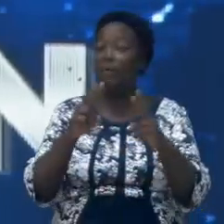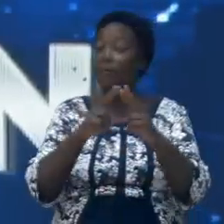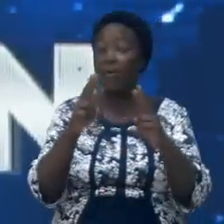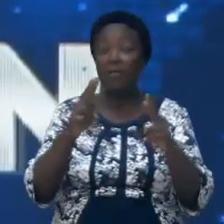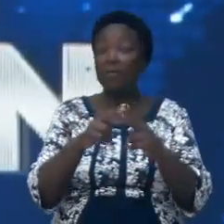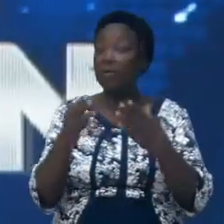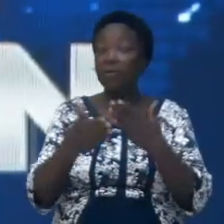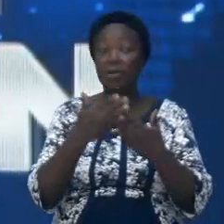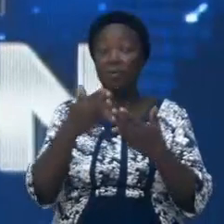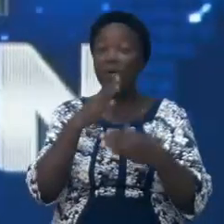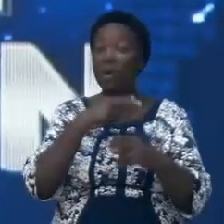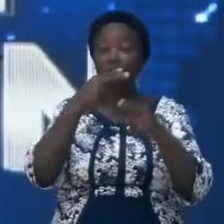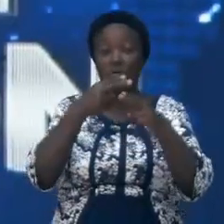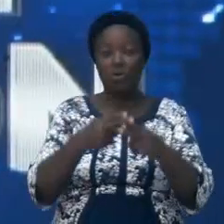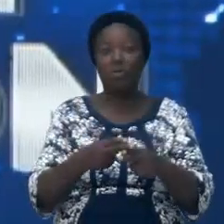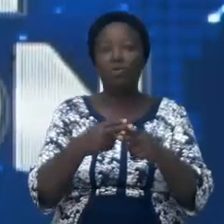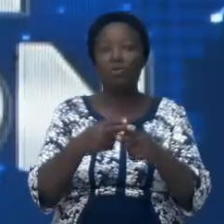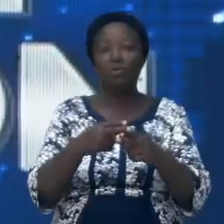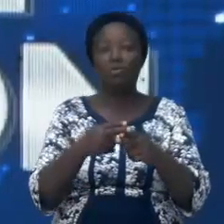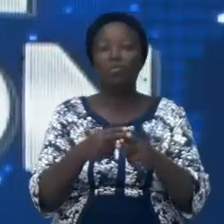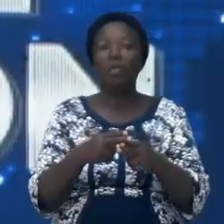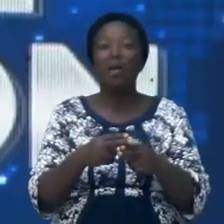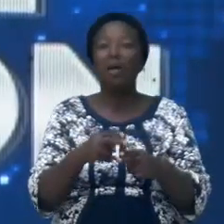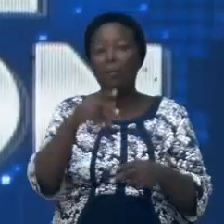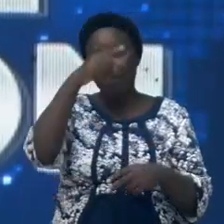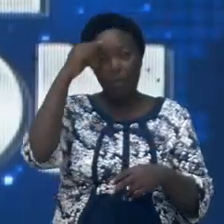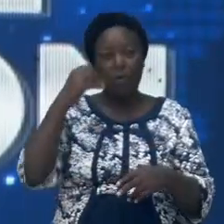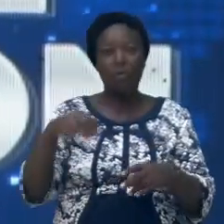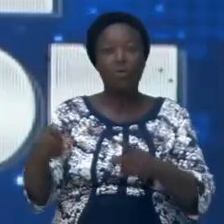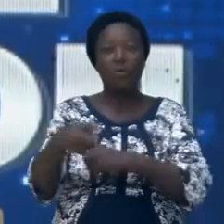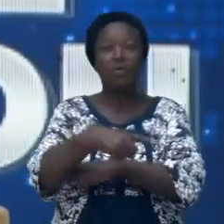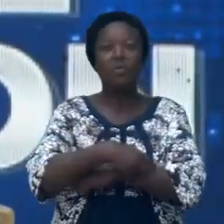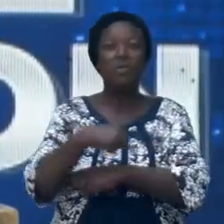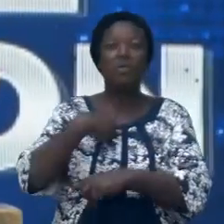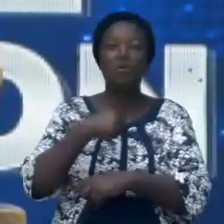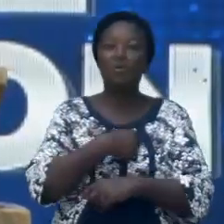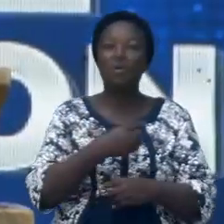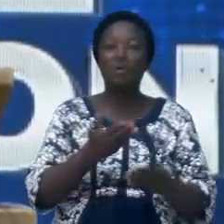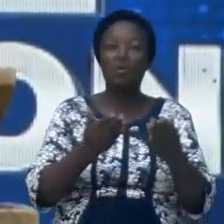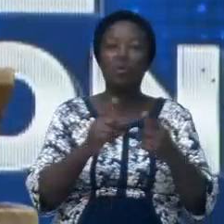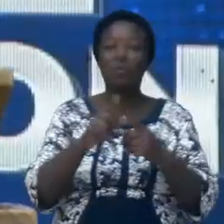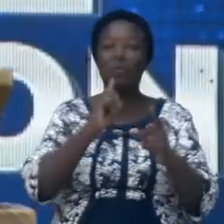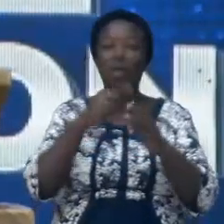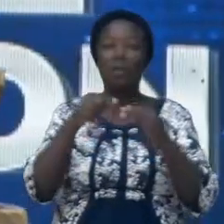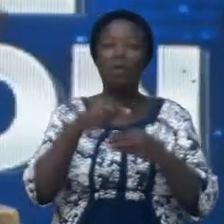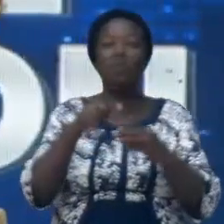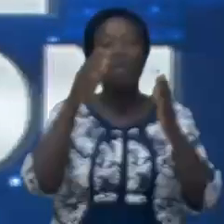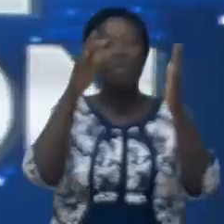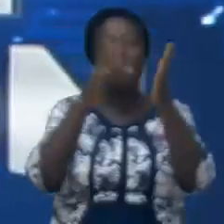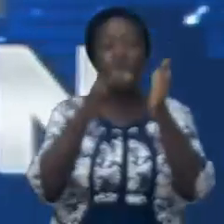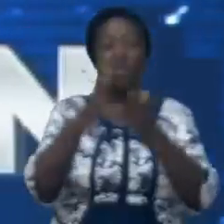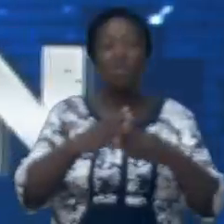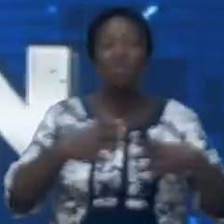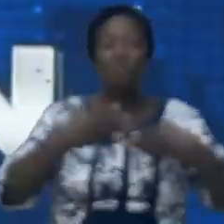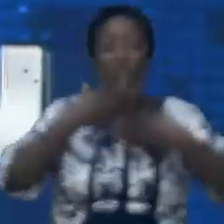message, straightforward, and I hope it will be short as well, because today we're talking